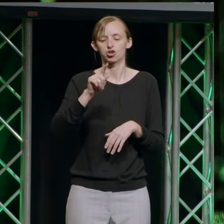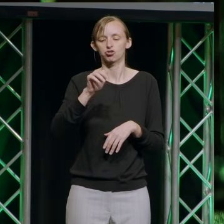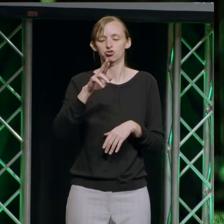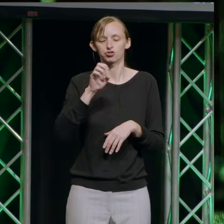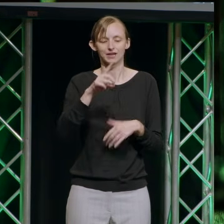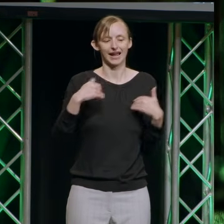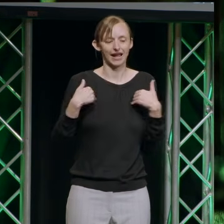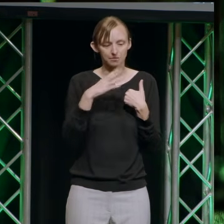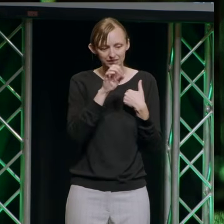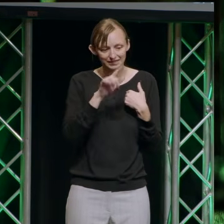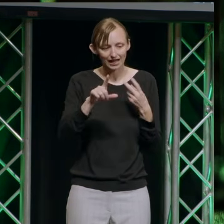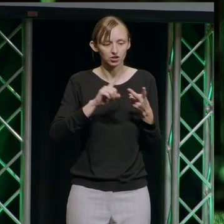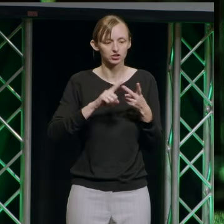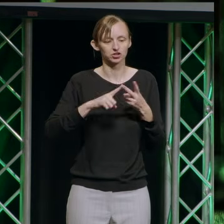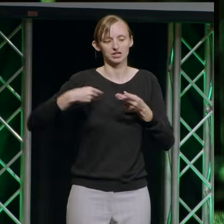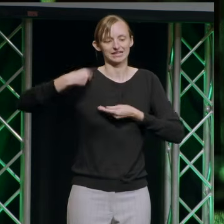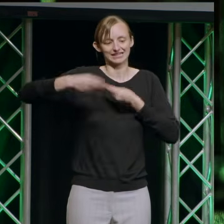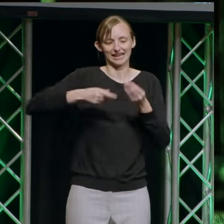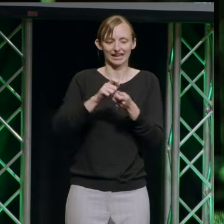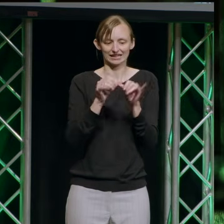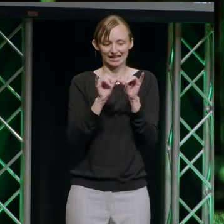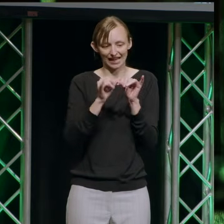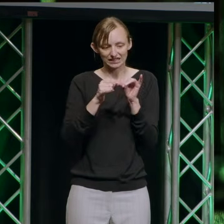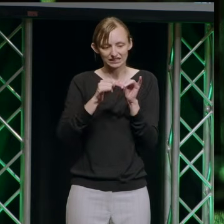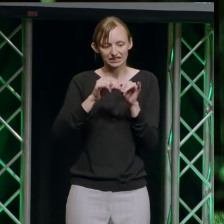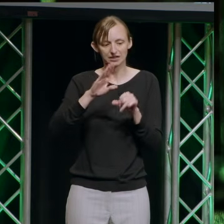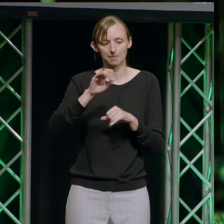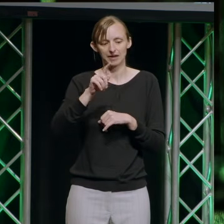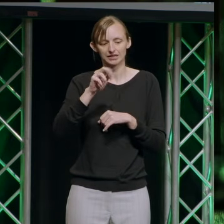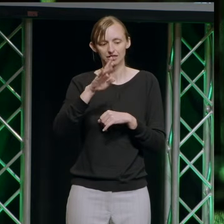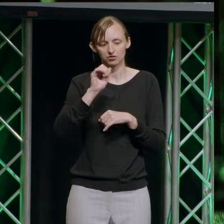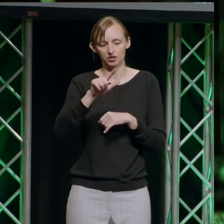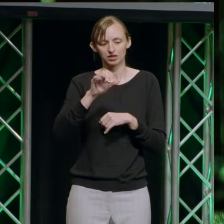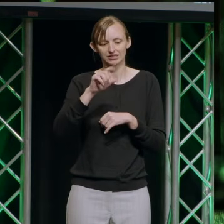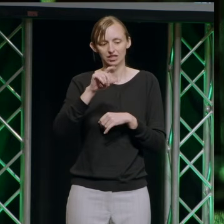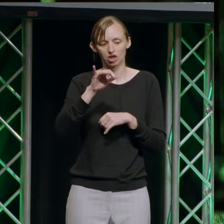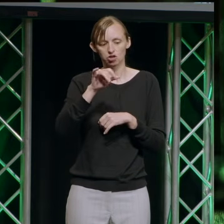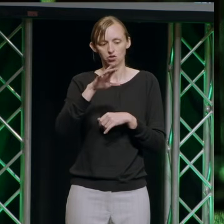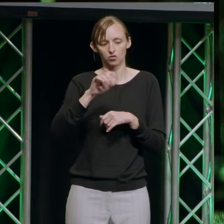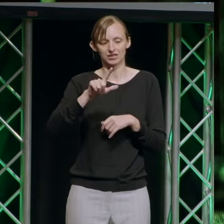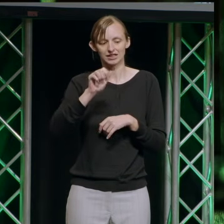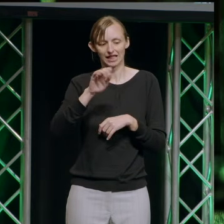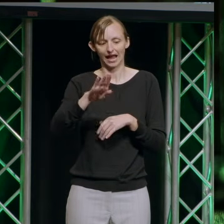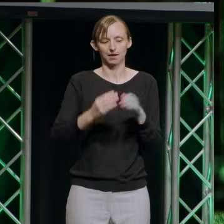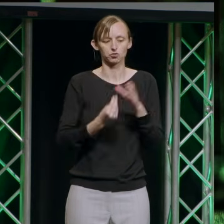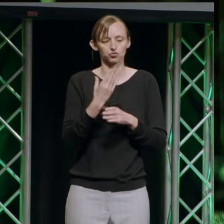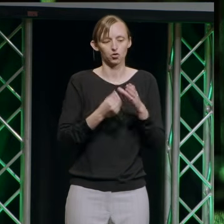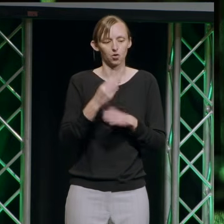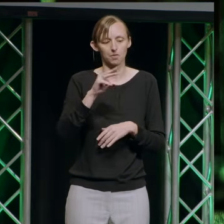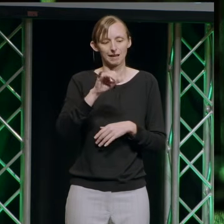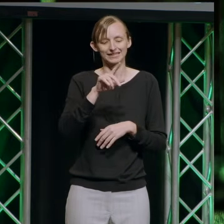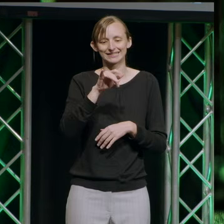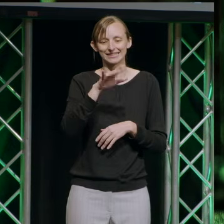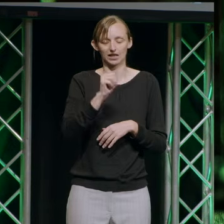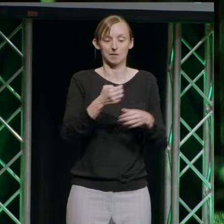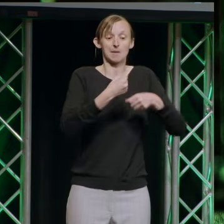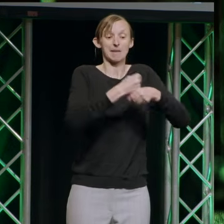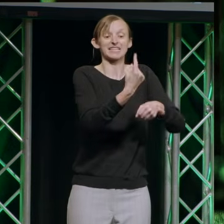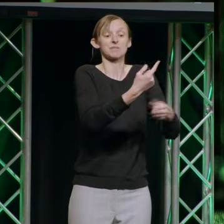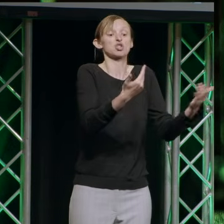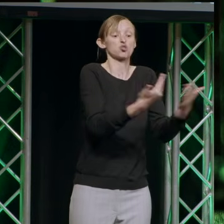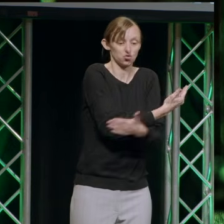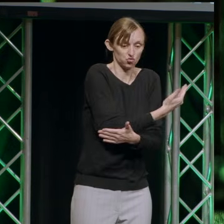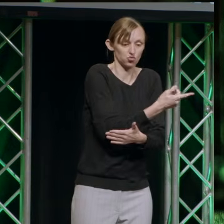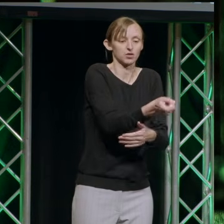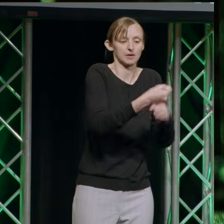cells, genetically engineered bacterial cellulose, lab-grown mycelium, or new grown material, versus what we're doing is very different. We're using